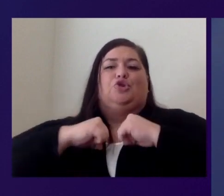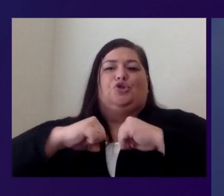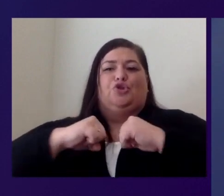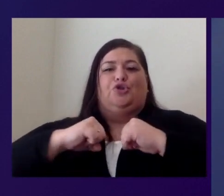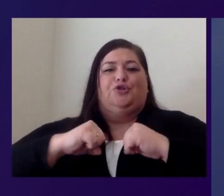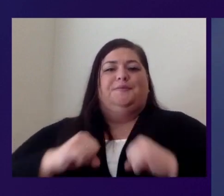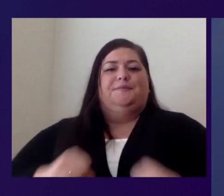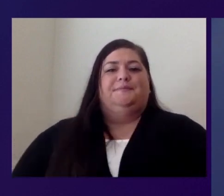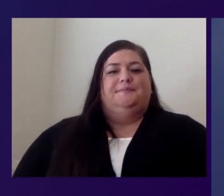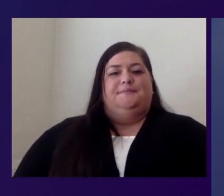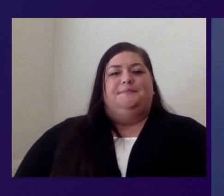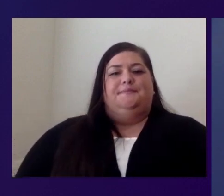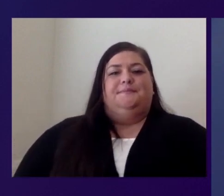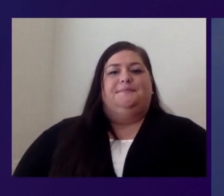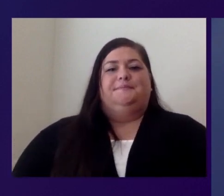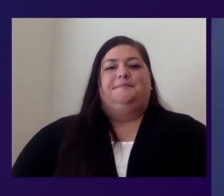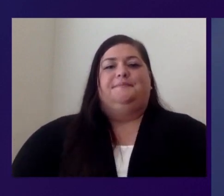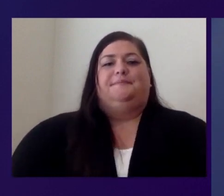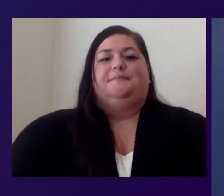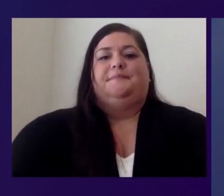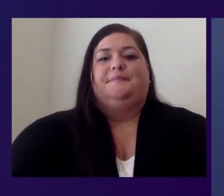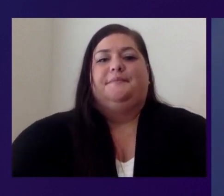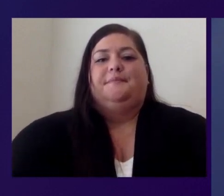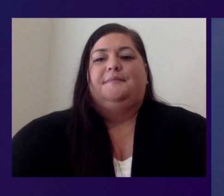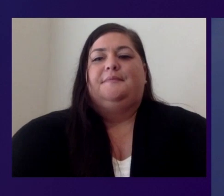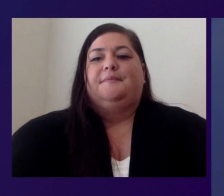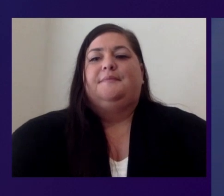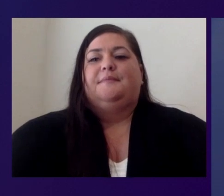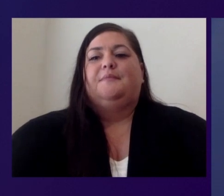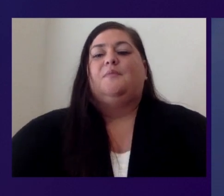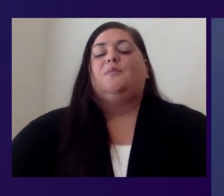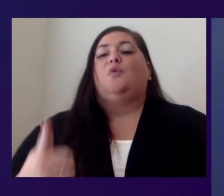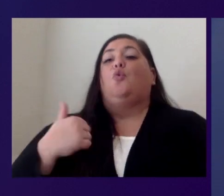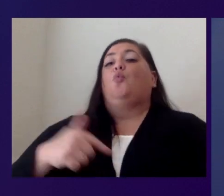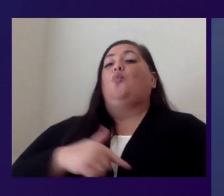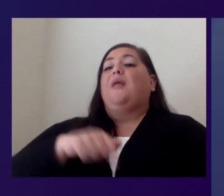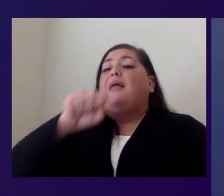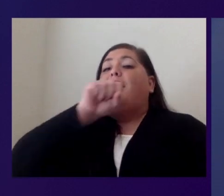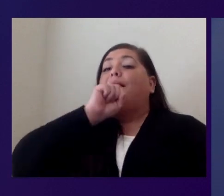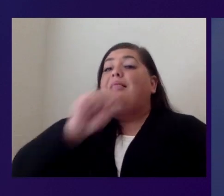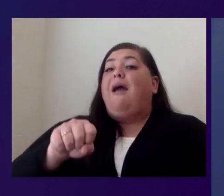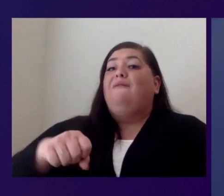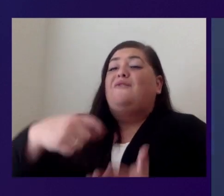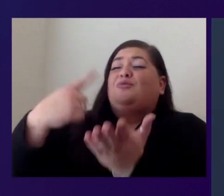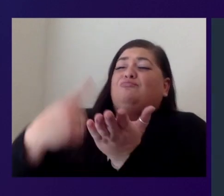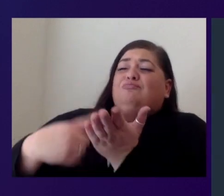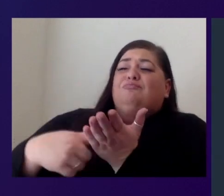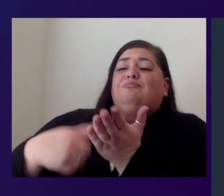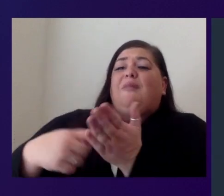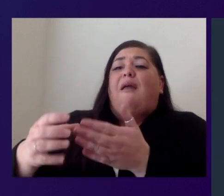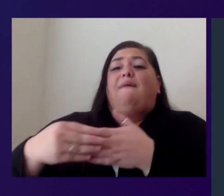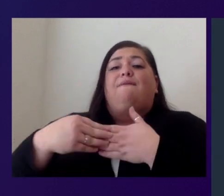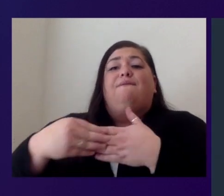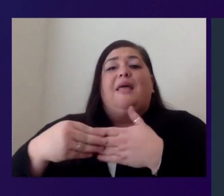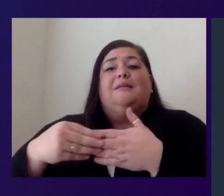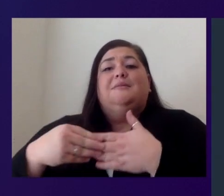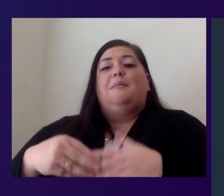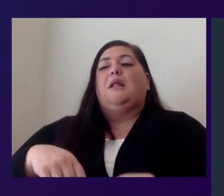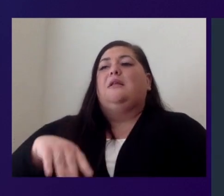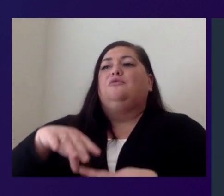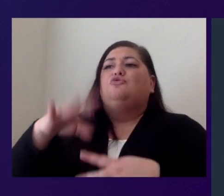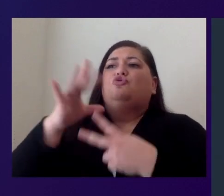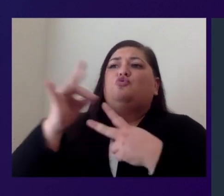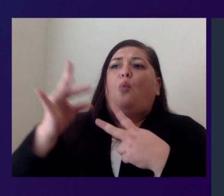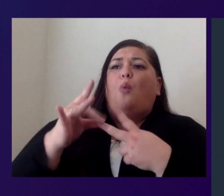So recapping a little bit, right? We love, love, love to talk about flexibility, choice, and customer